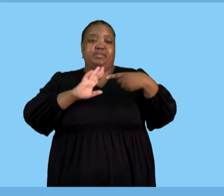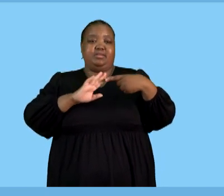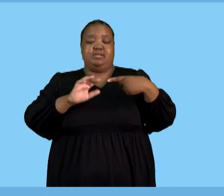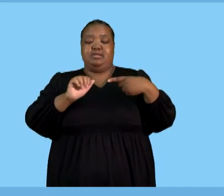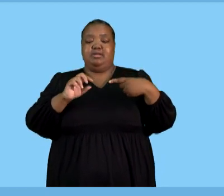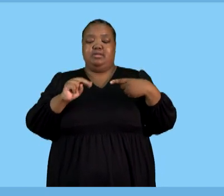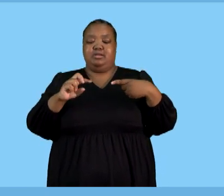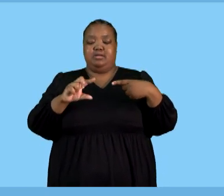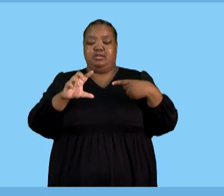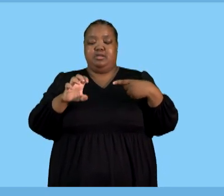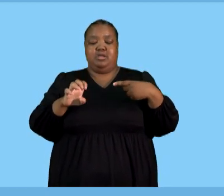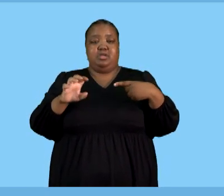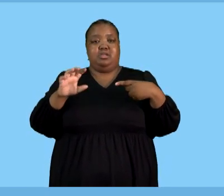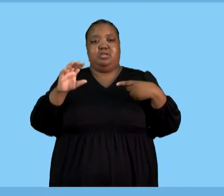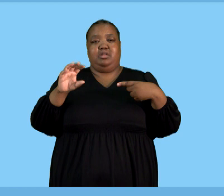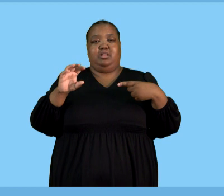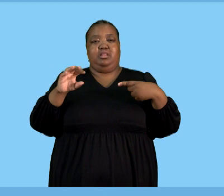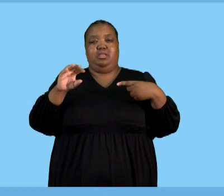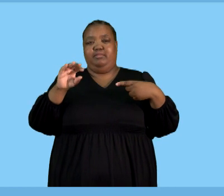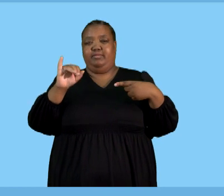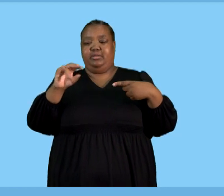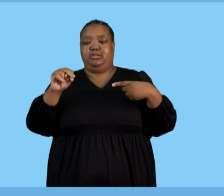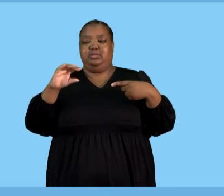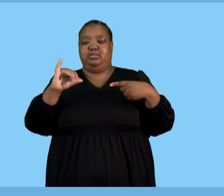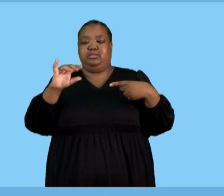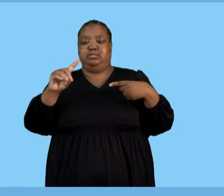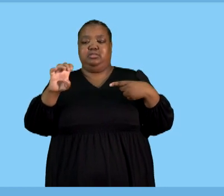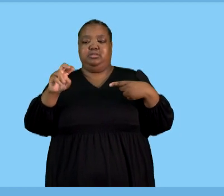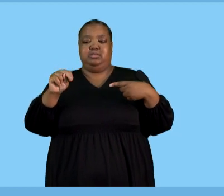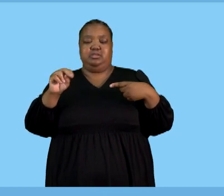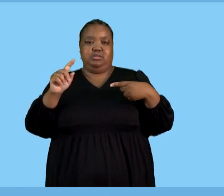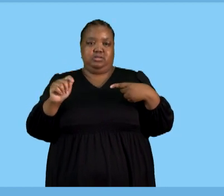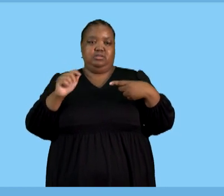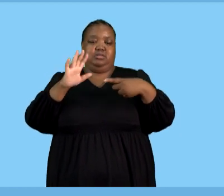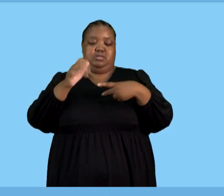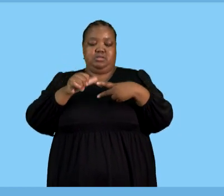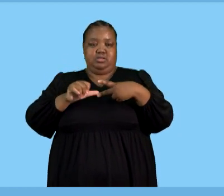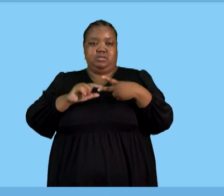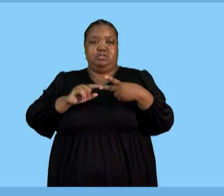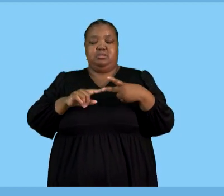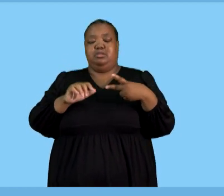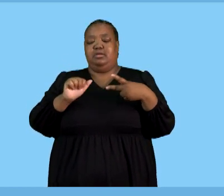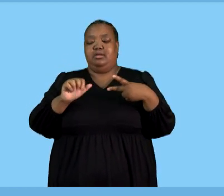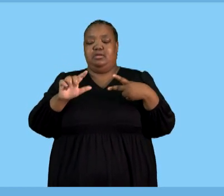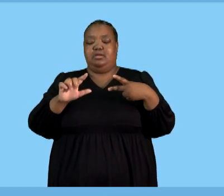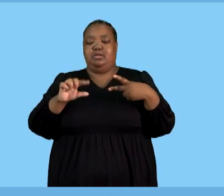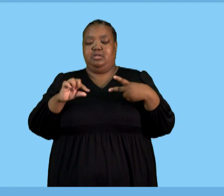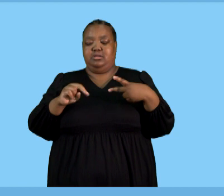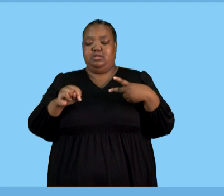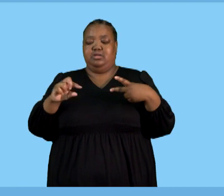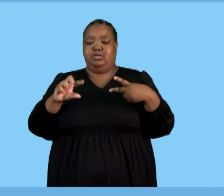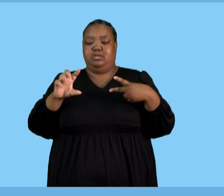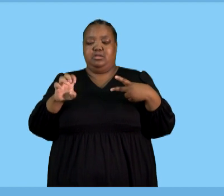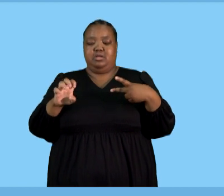angle between the incident ray and the normal line. We also have the angle of reflection. That's now the